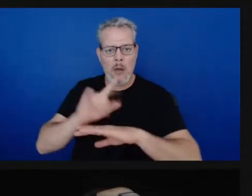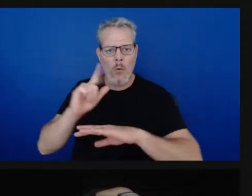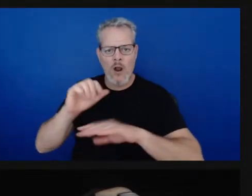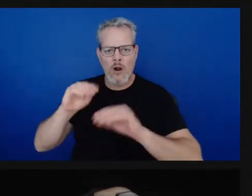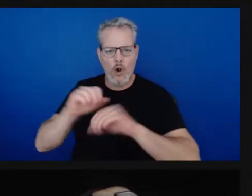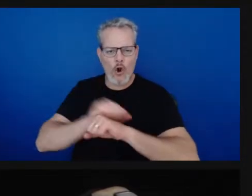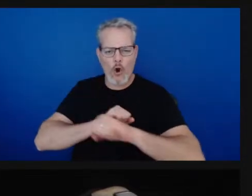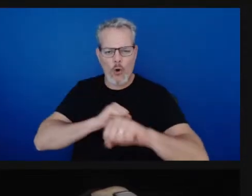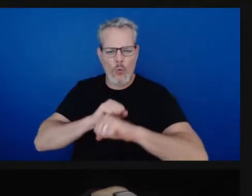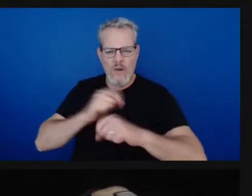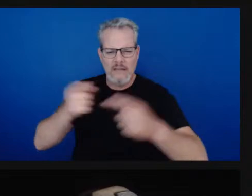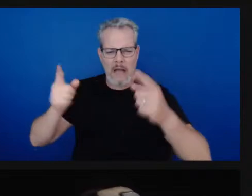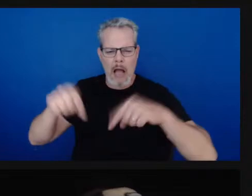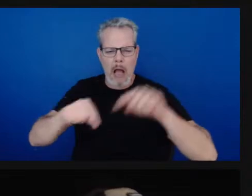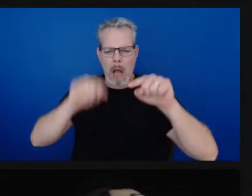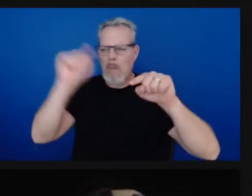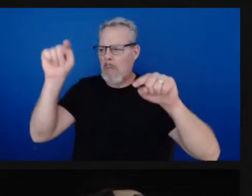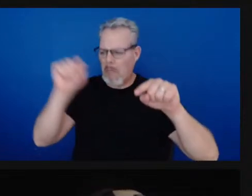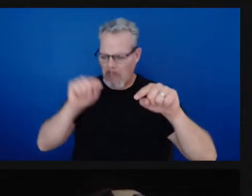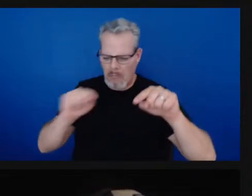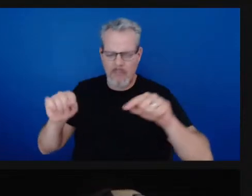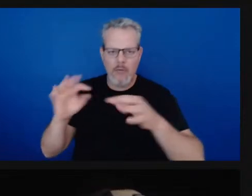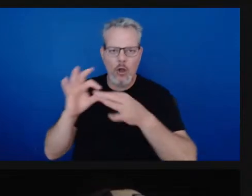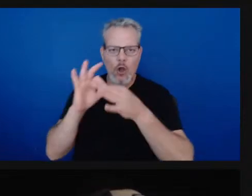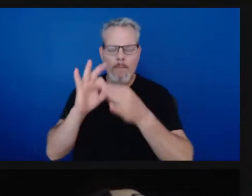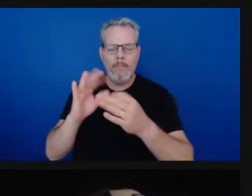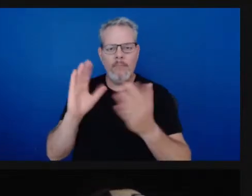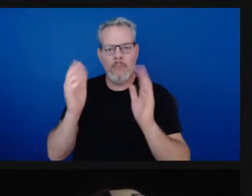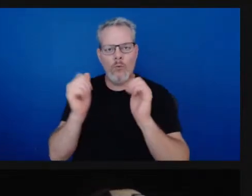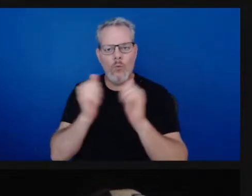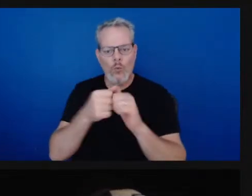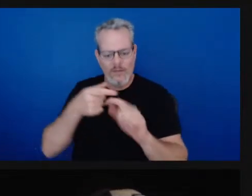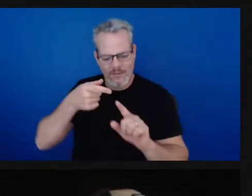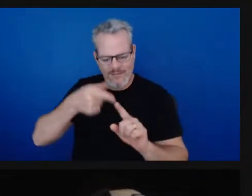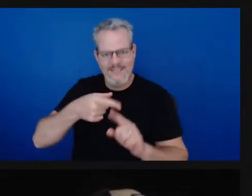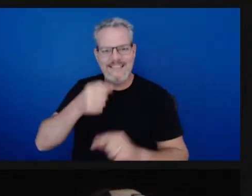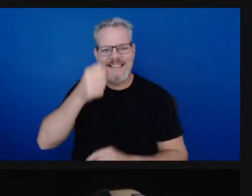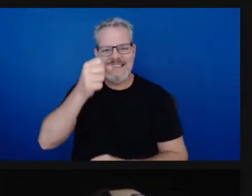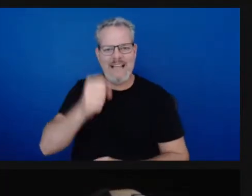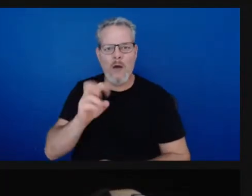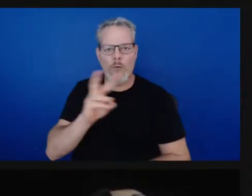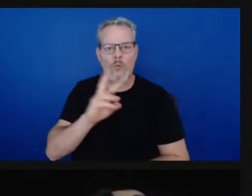rift zones of volcano, and really focused to the southwest.